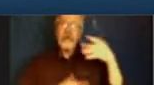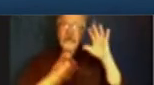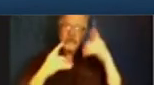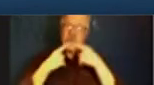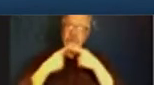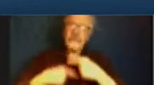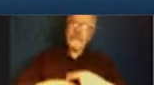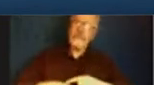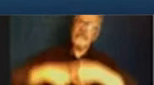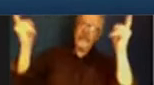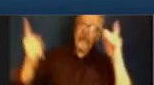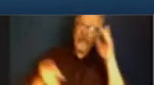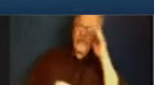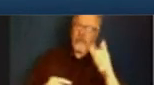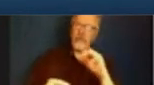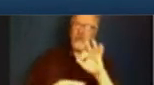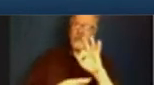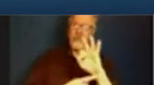FEMA